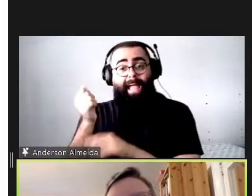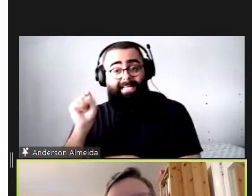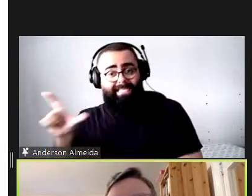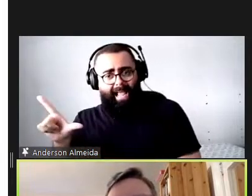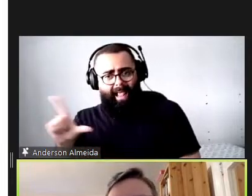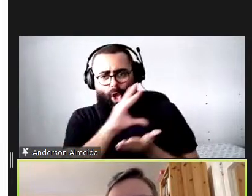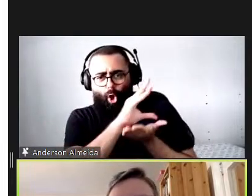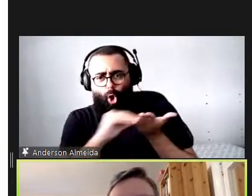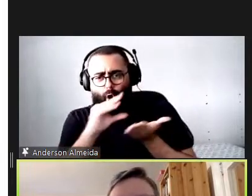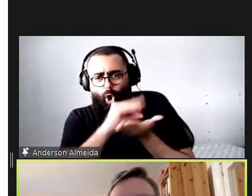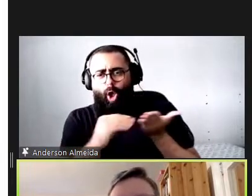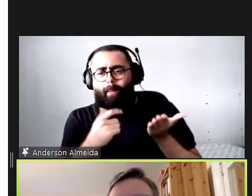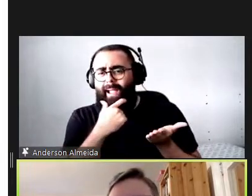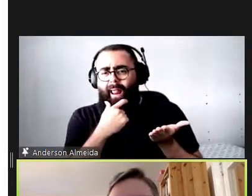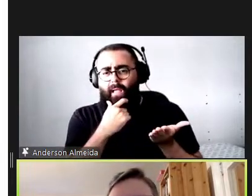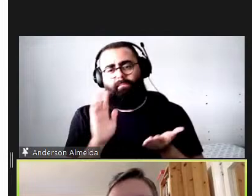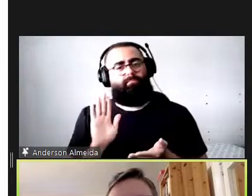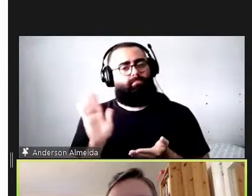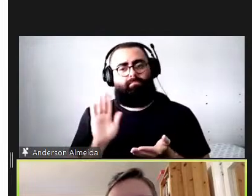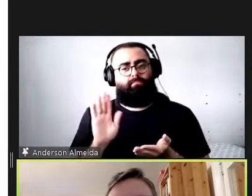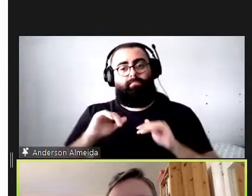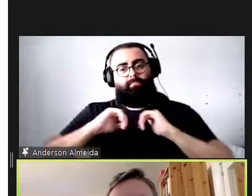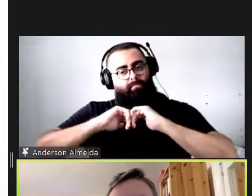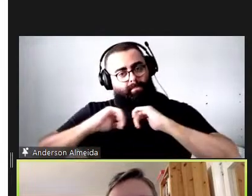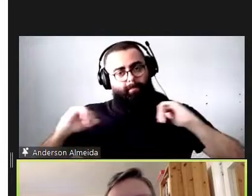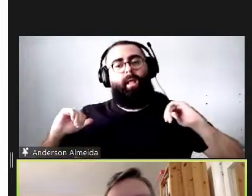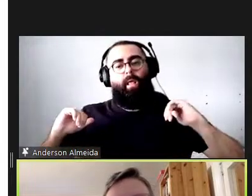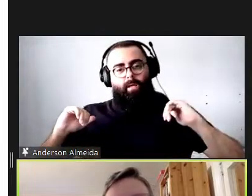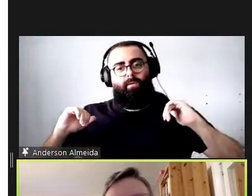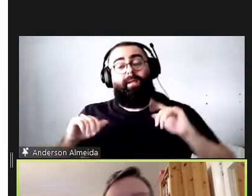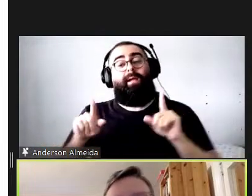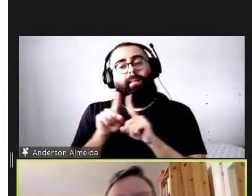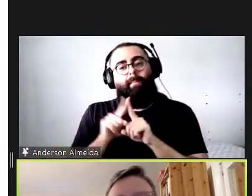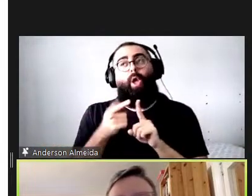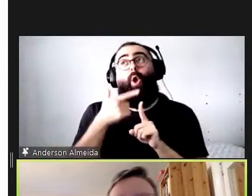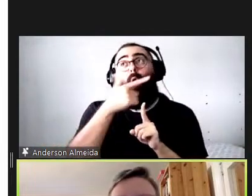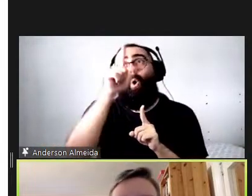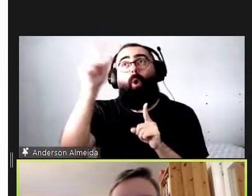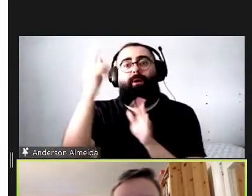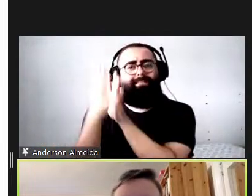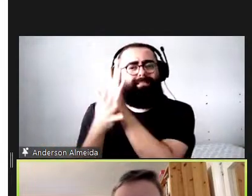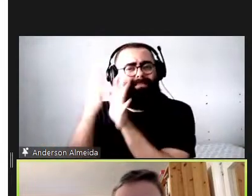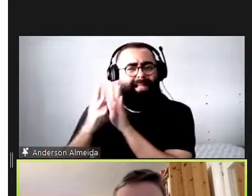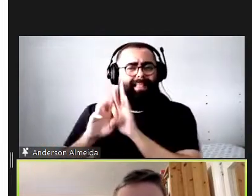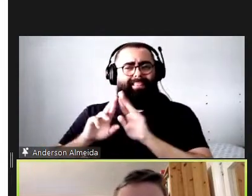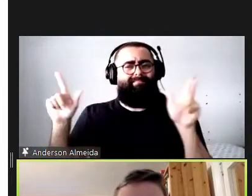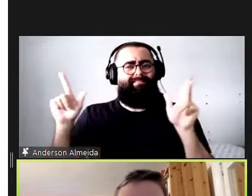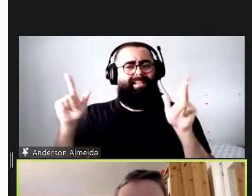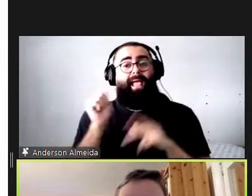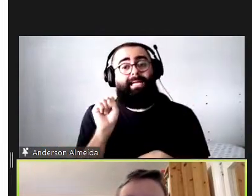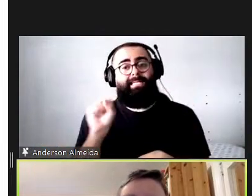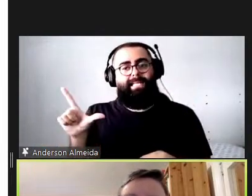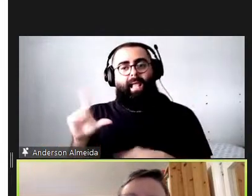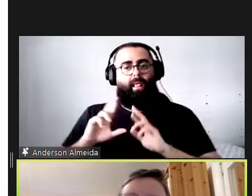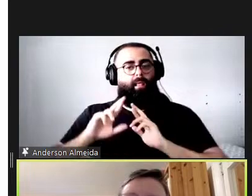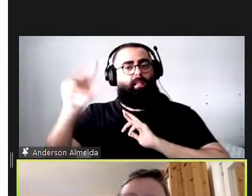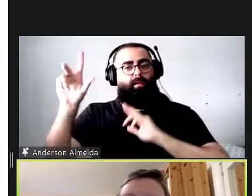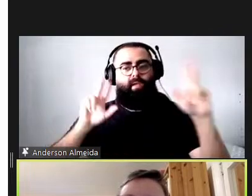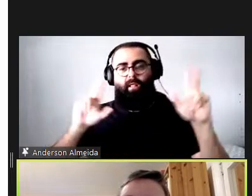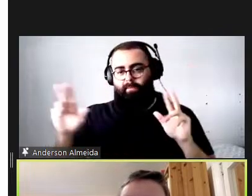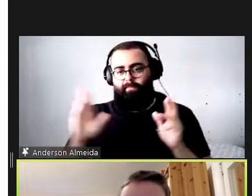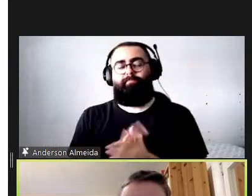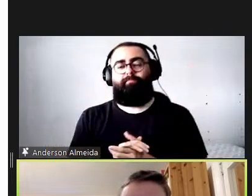it's also distinct from other sign languages. I don't know this, but my understanding is that